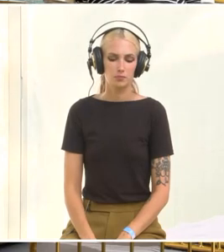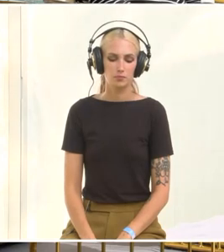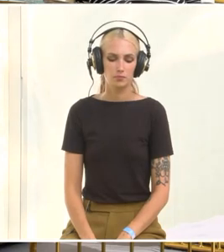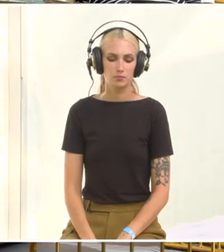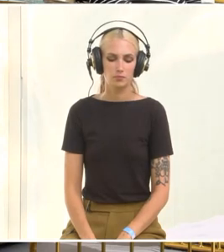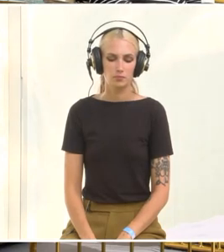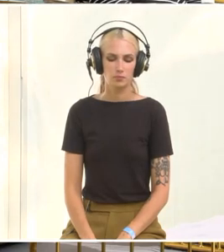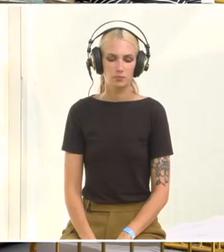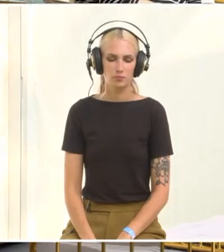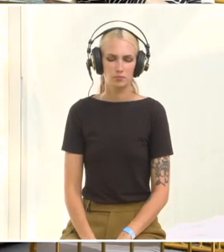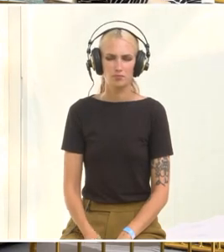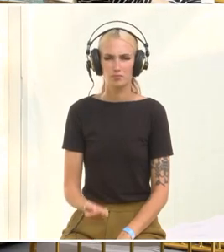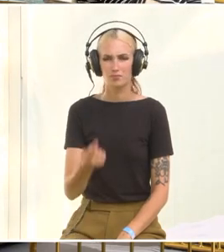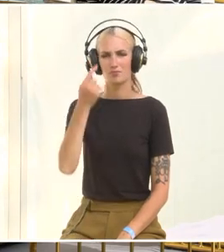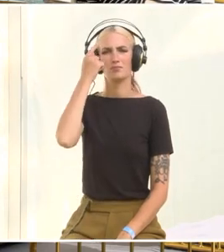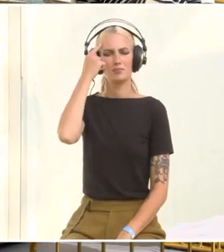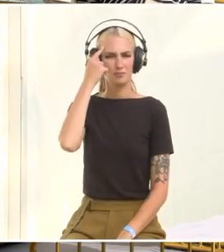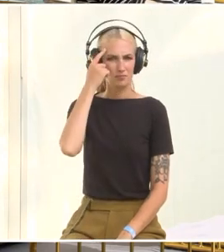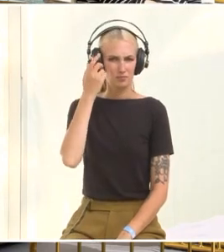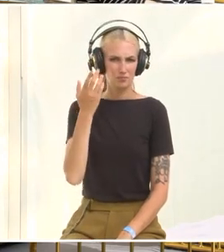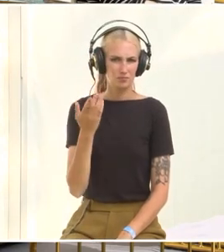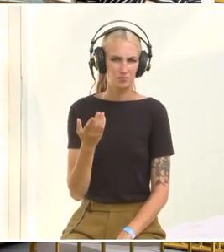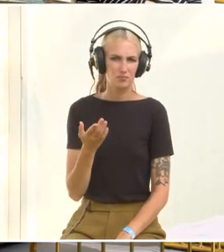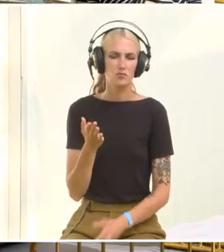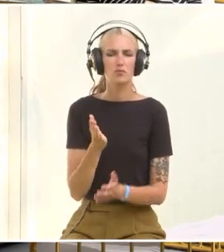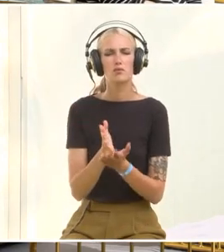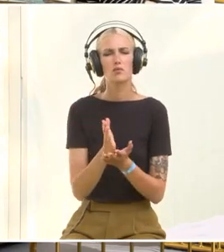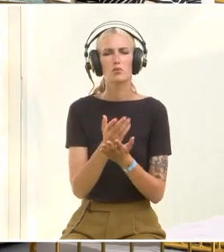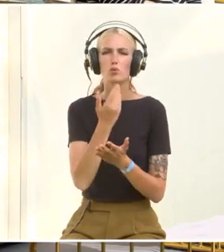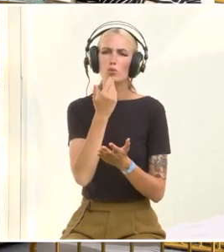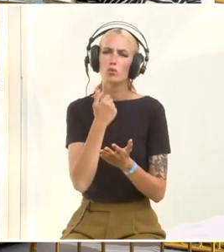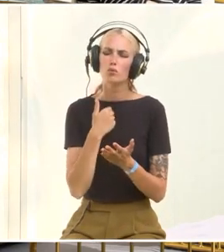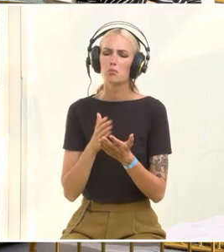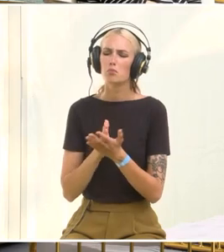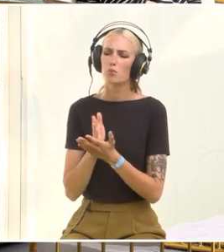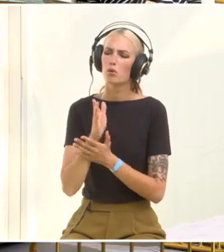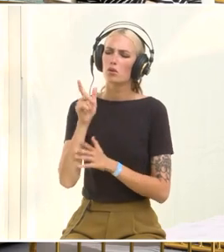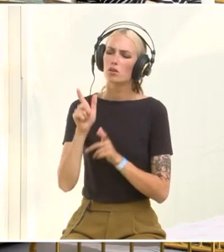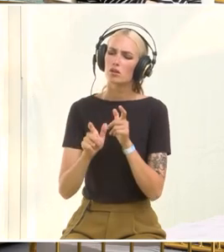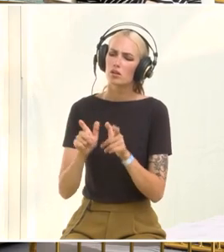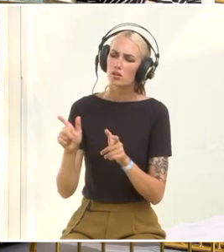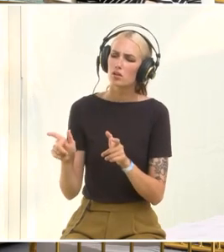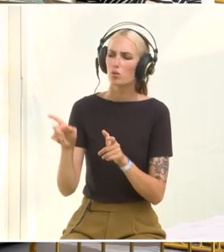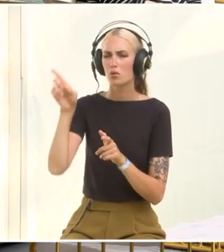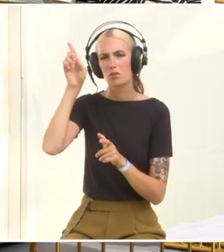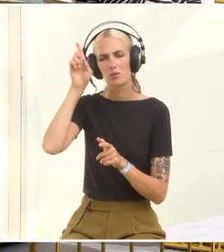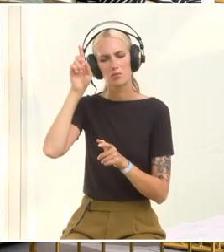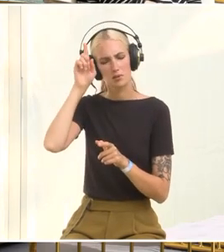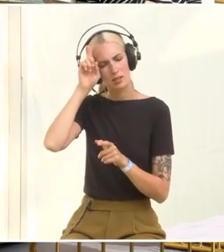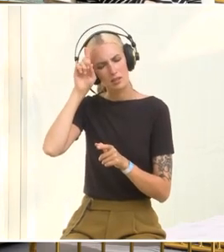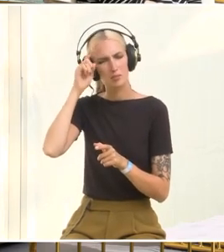Yeah. I just had one thought more. You always ask, and how the politicians and the officials think. I